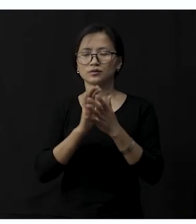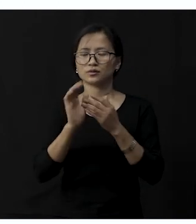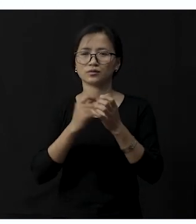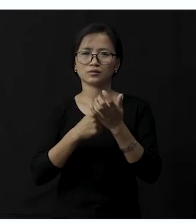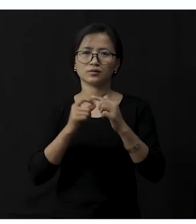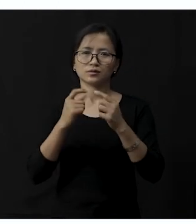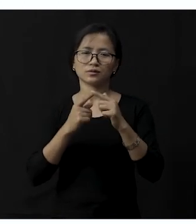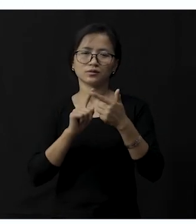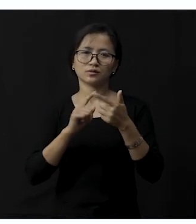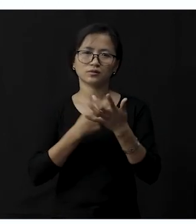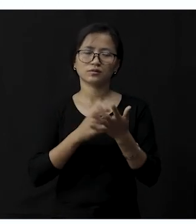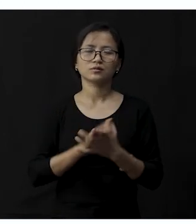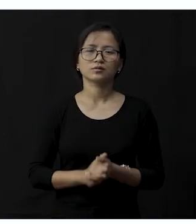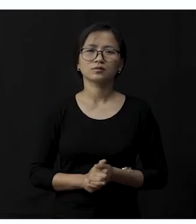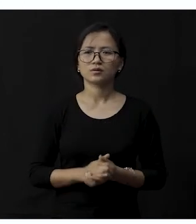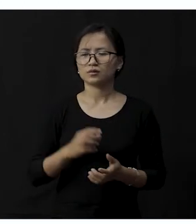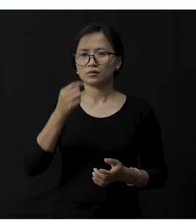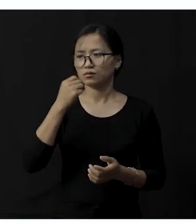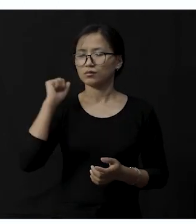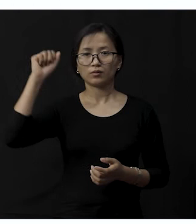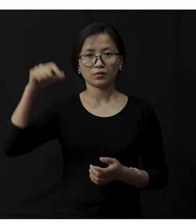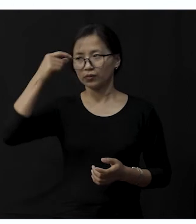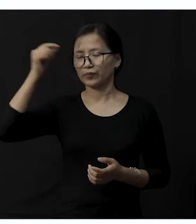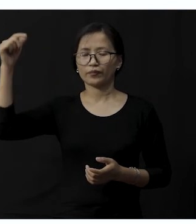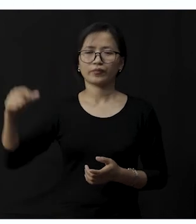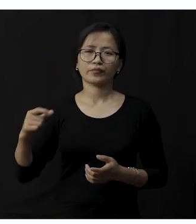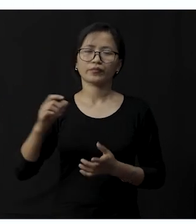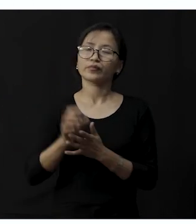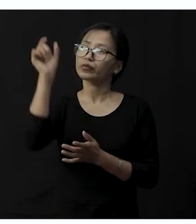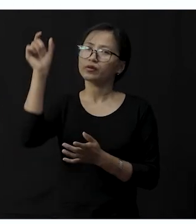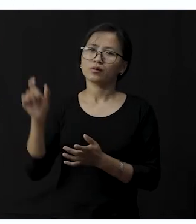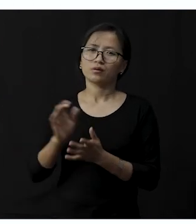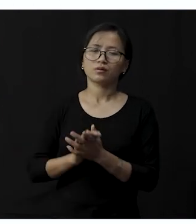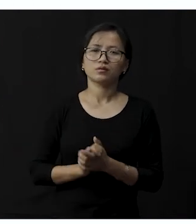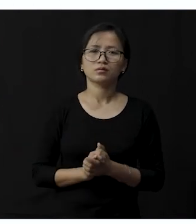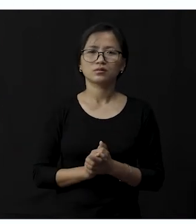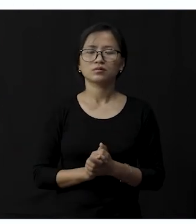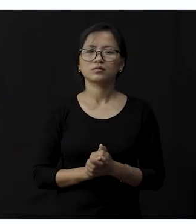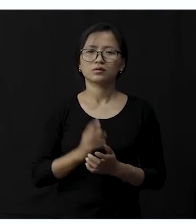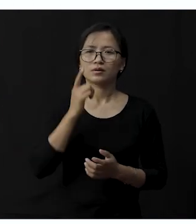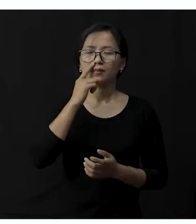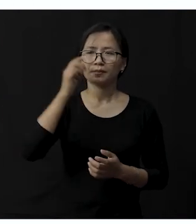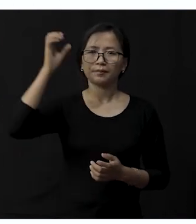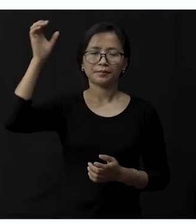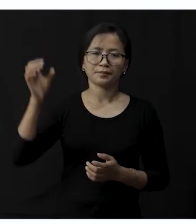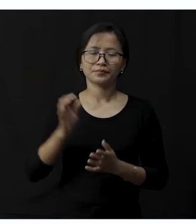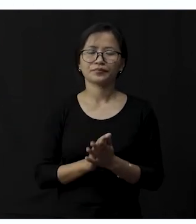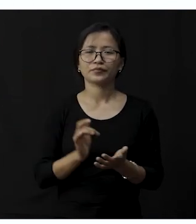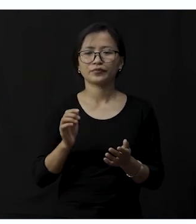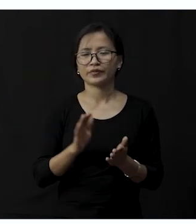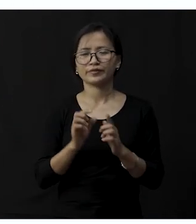author defines and describes the character. Sometimes the author describes and defines the place.